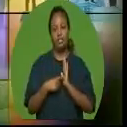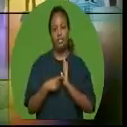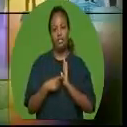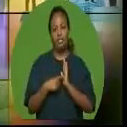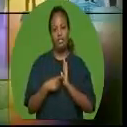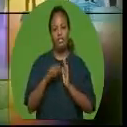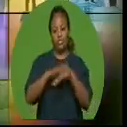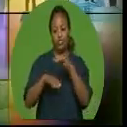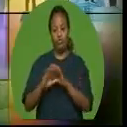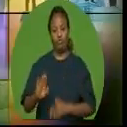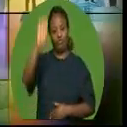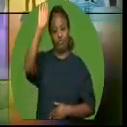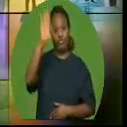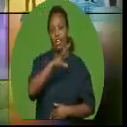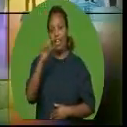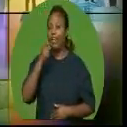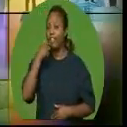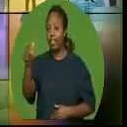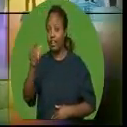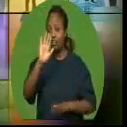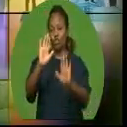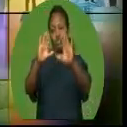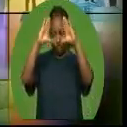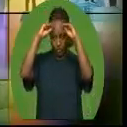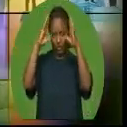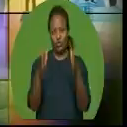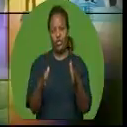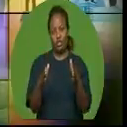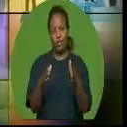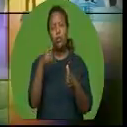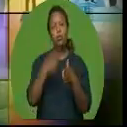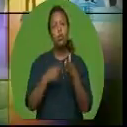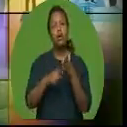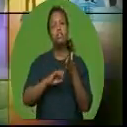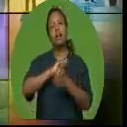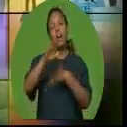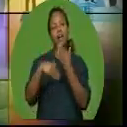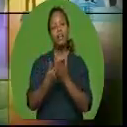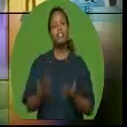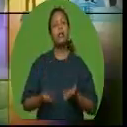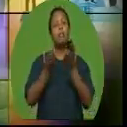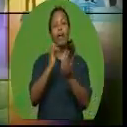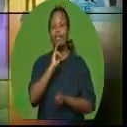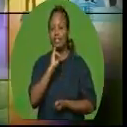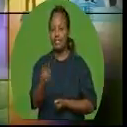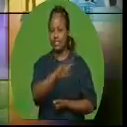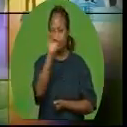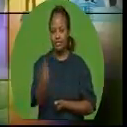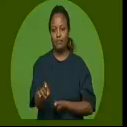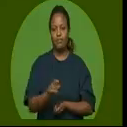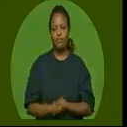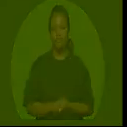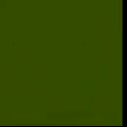demand. Raise up your hand and tell your classroom teacher what aggregate supply is.